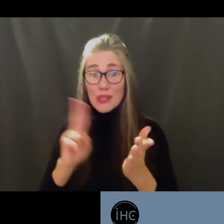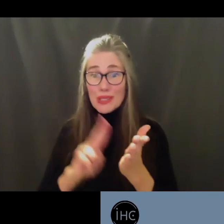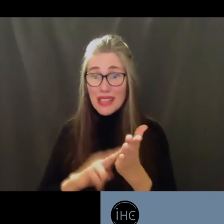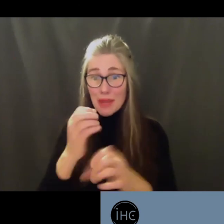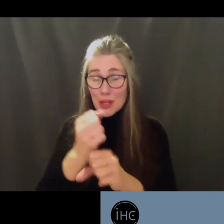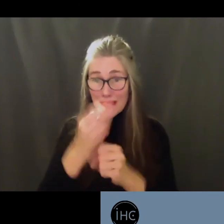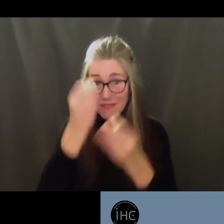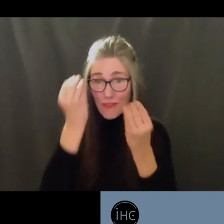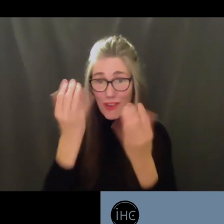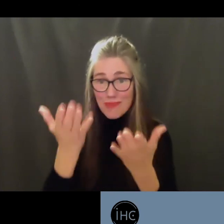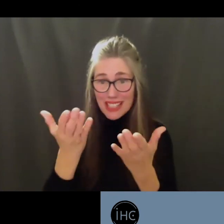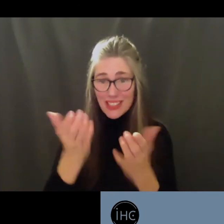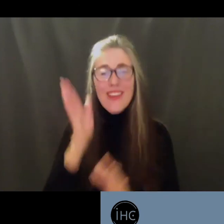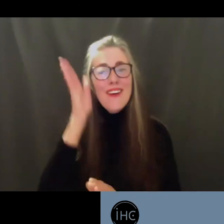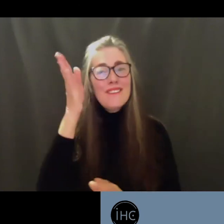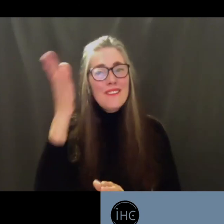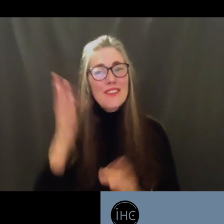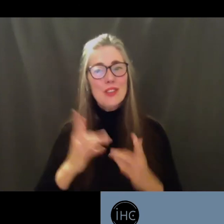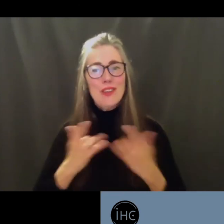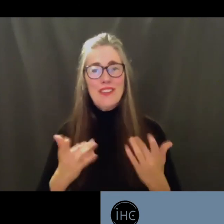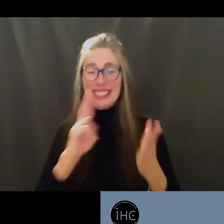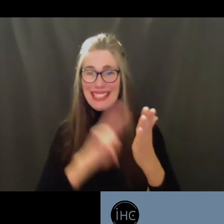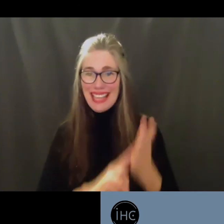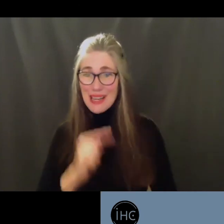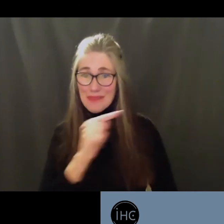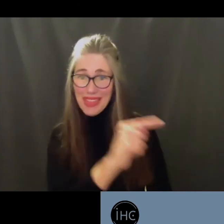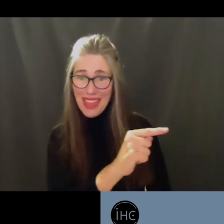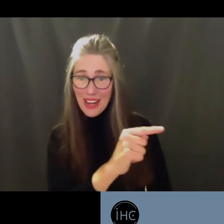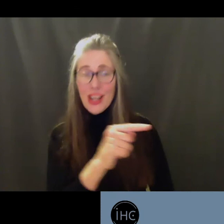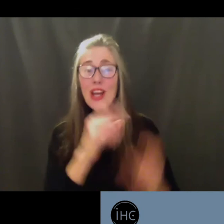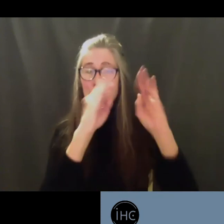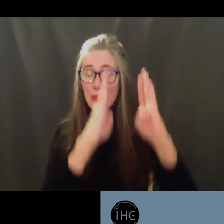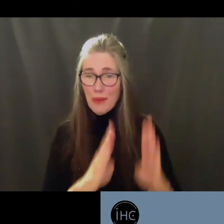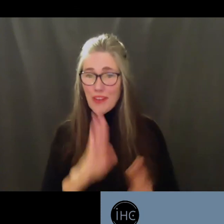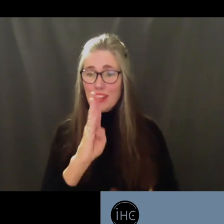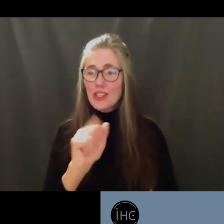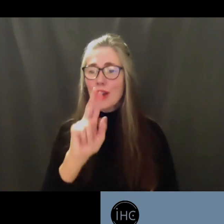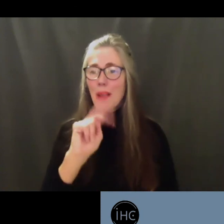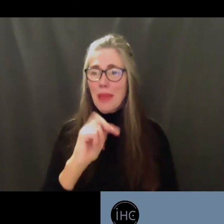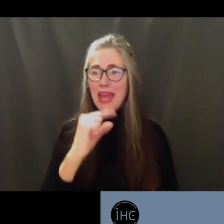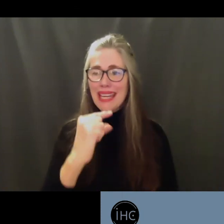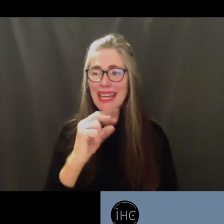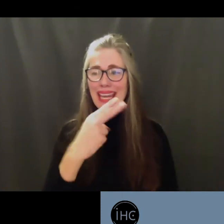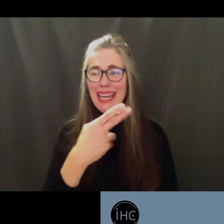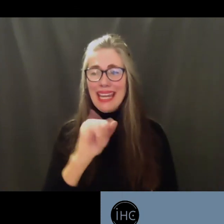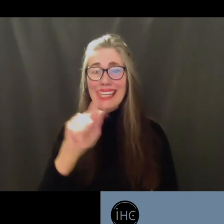receive information on future events, you can do so there. So again, Professor Ben-Ghiat, thank you so much, and